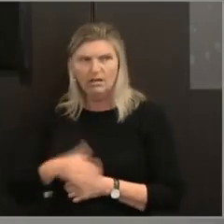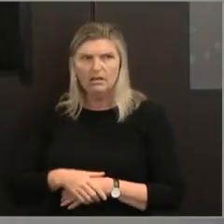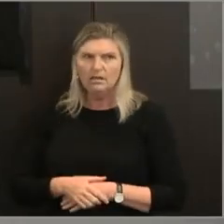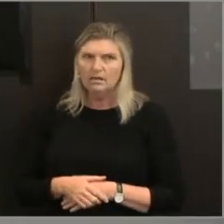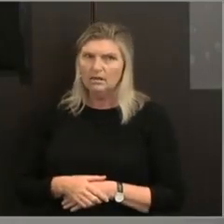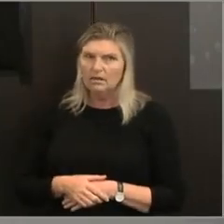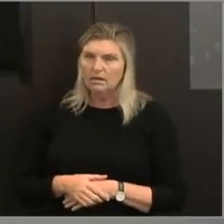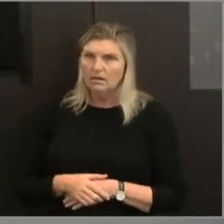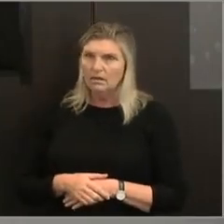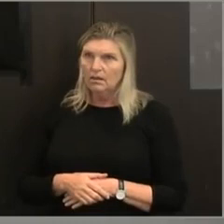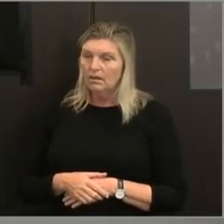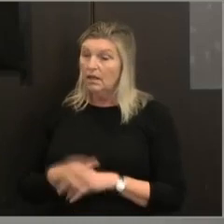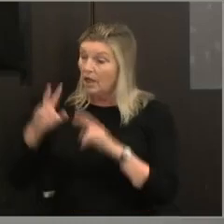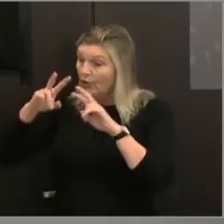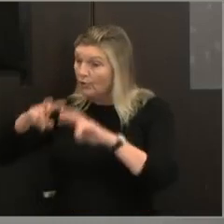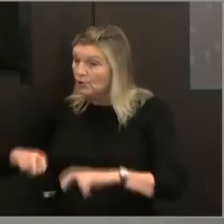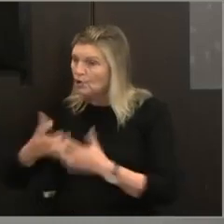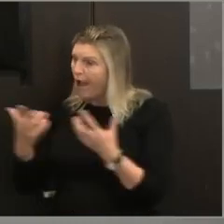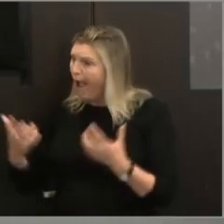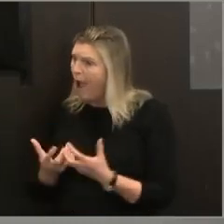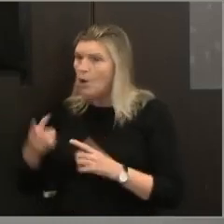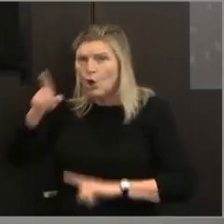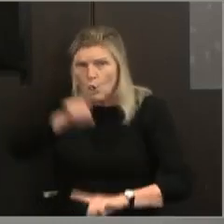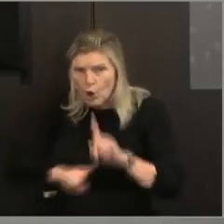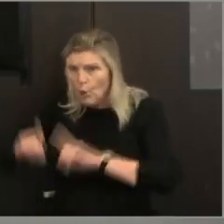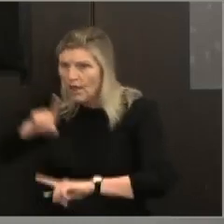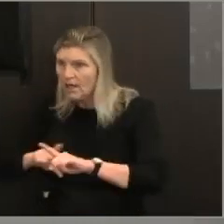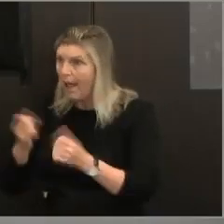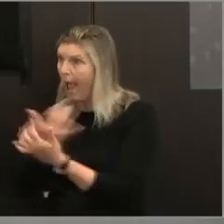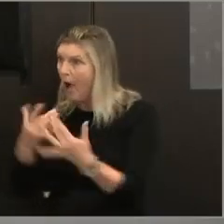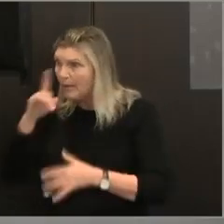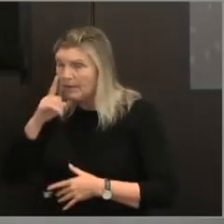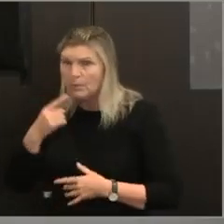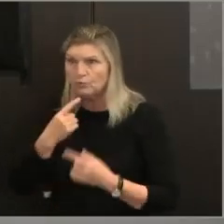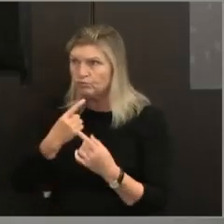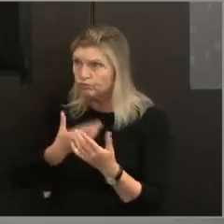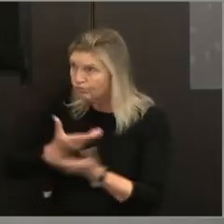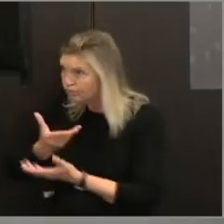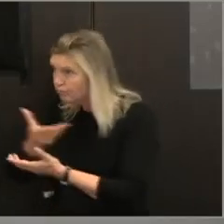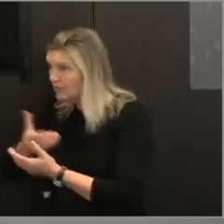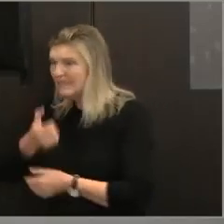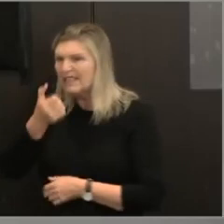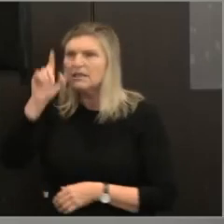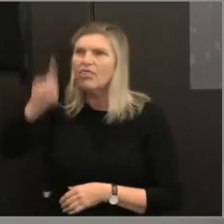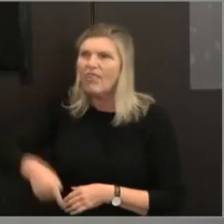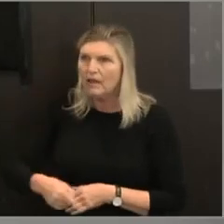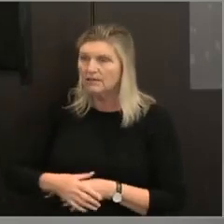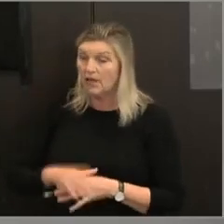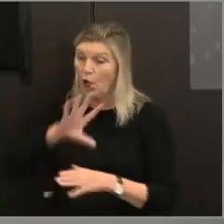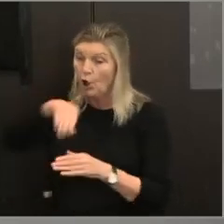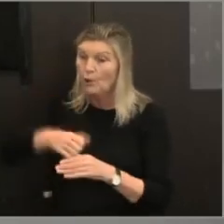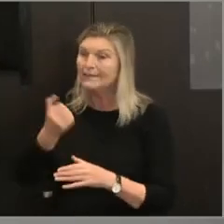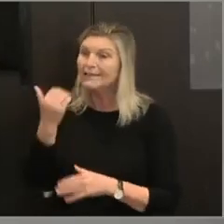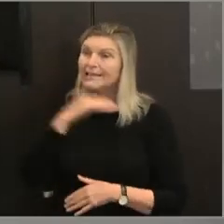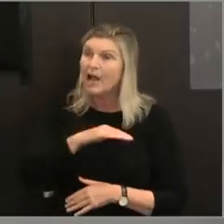The research involved hui and interviews with over 6,000 Māori people, including 600 Māori men and women